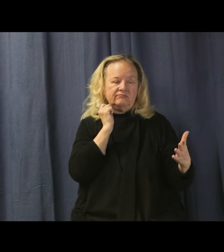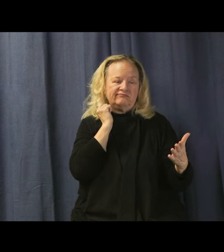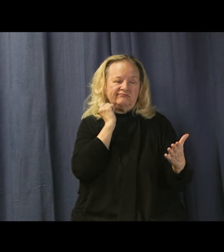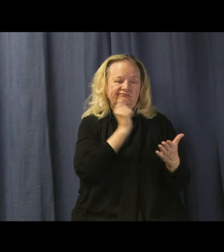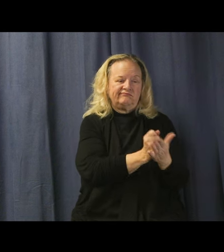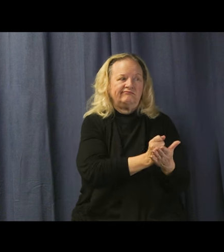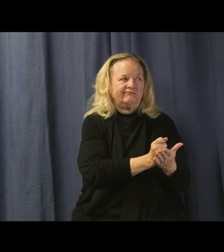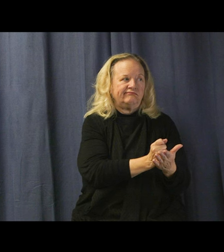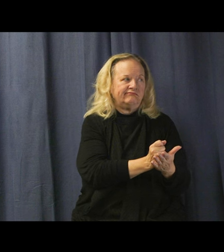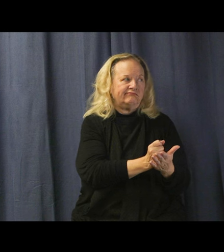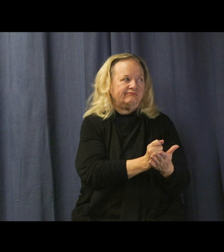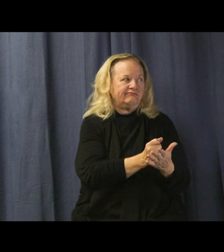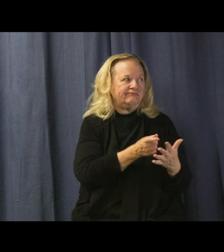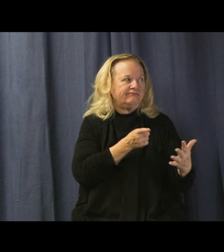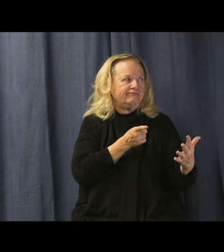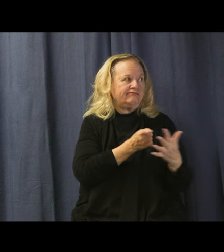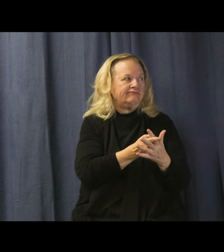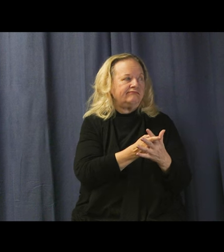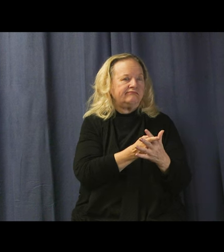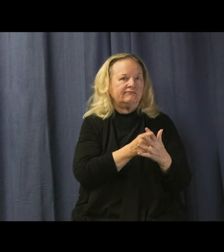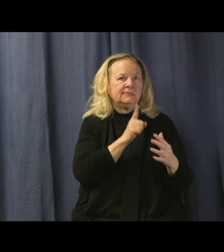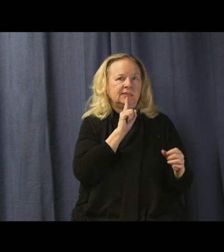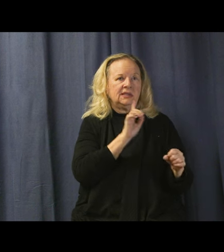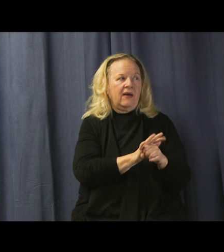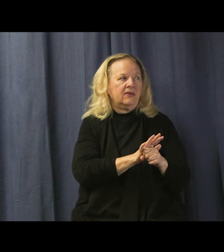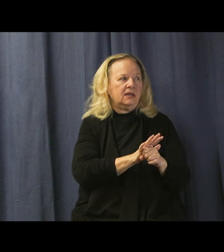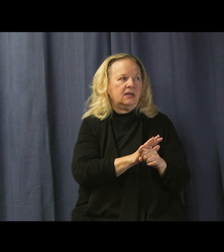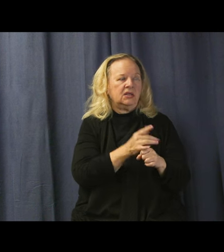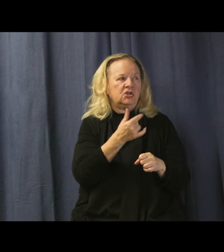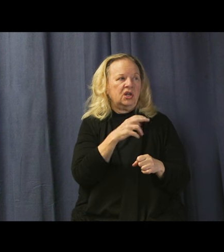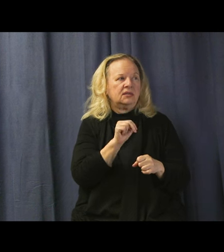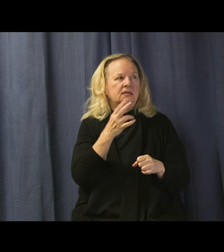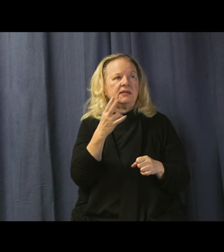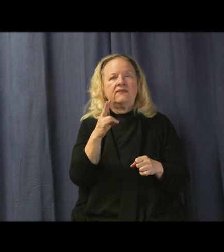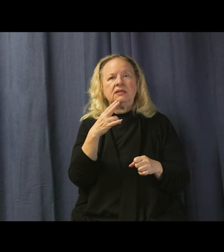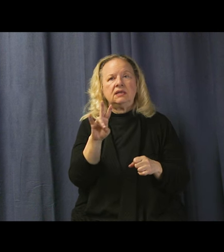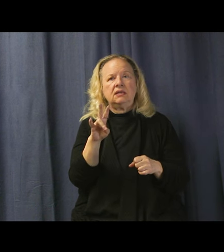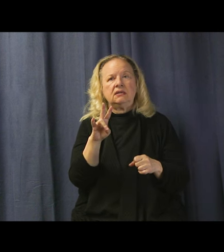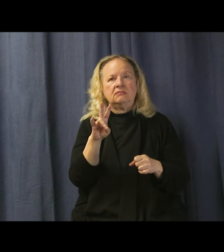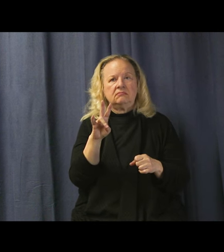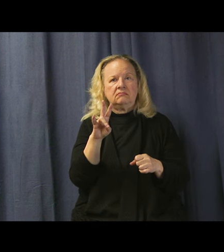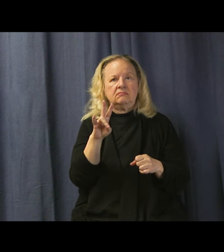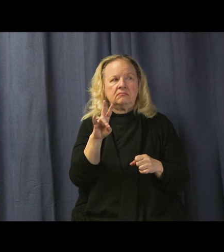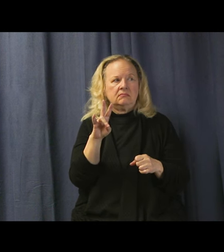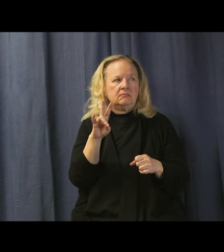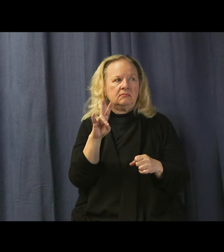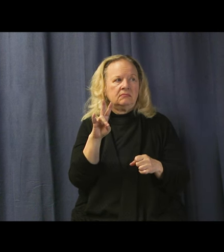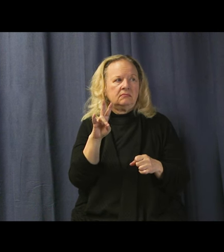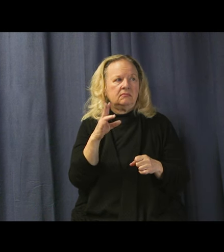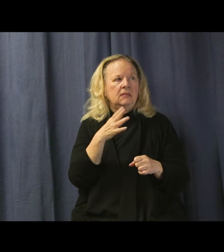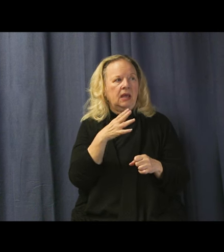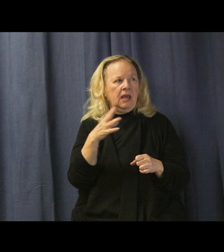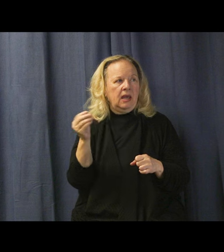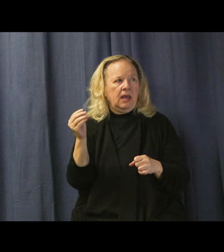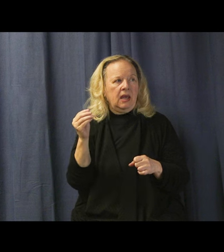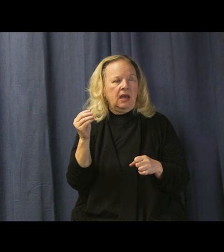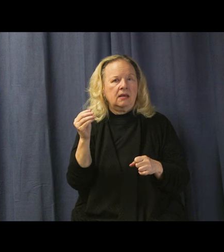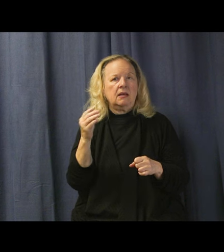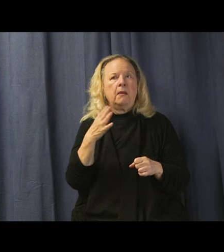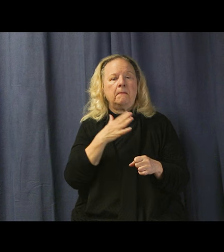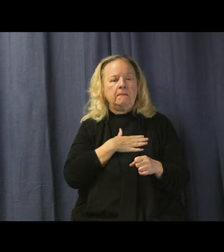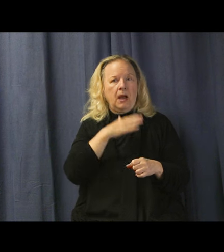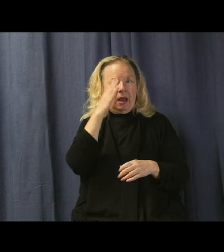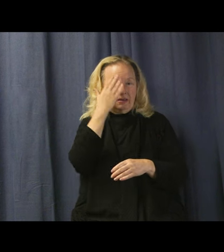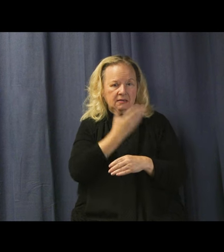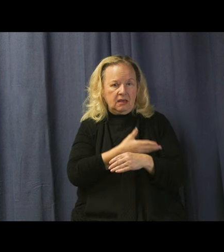of Messiah, and Brit means covenant in Genesis 17. And this is my